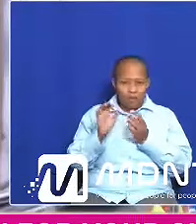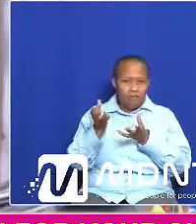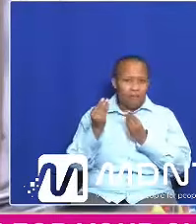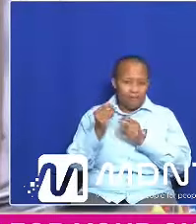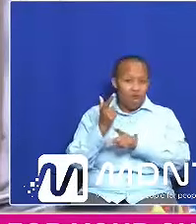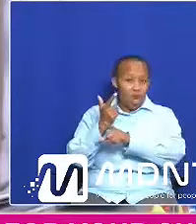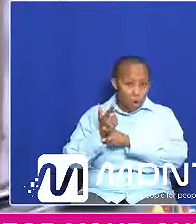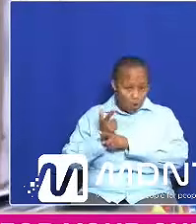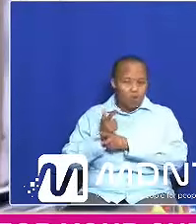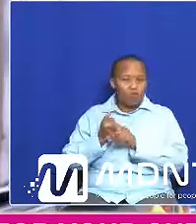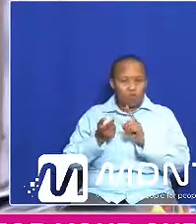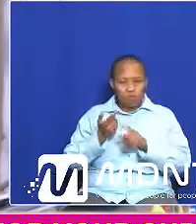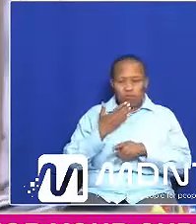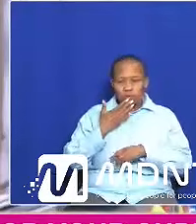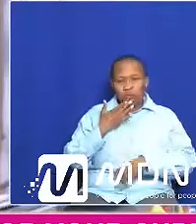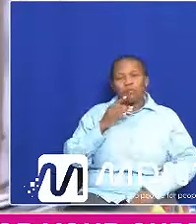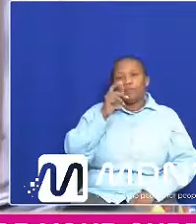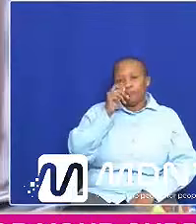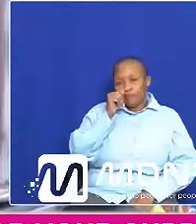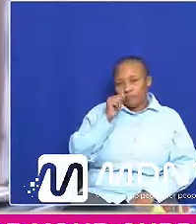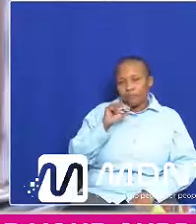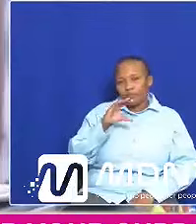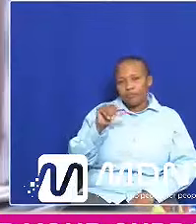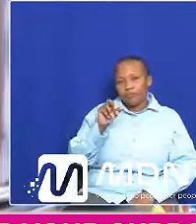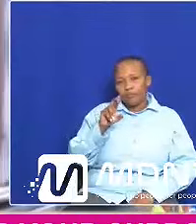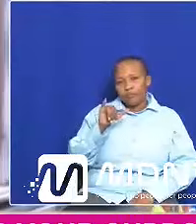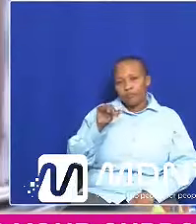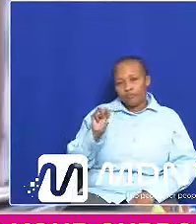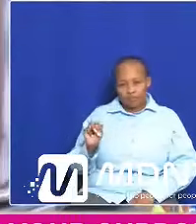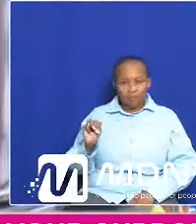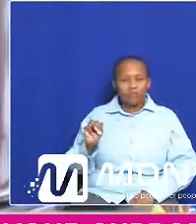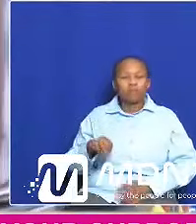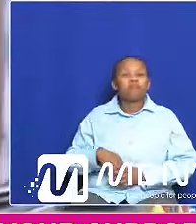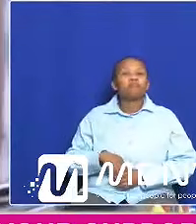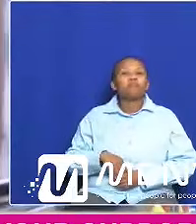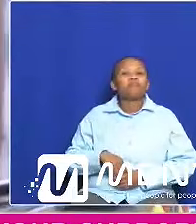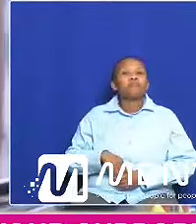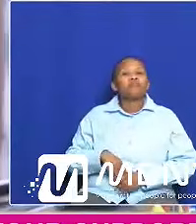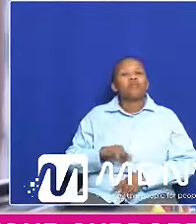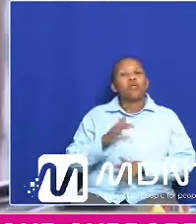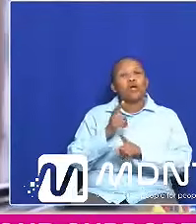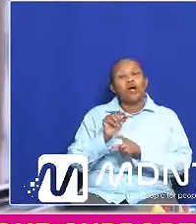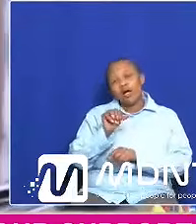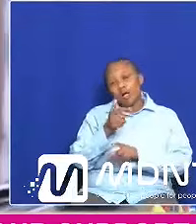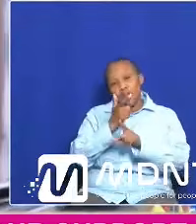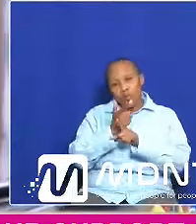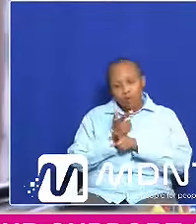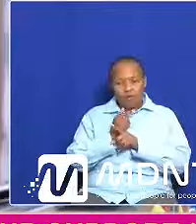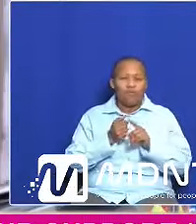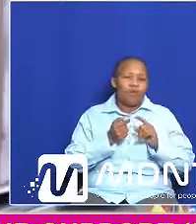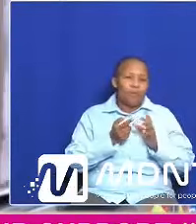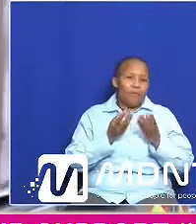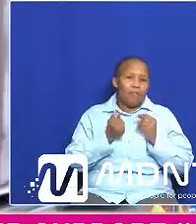Karim, yes, and the loan received from Mr. Mutsumi or one of his companies. We drew that